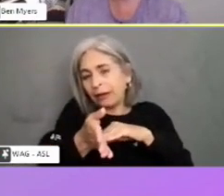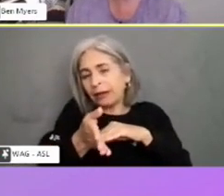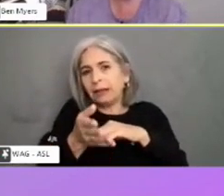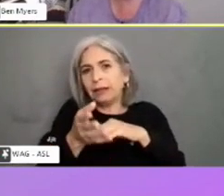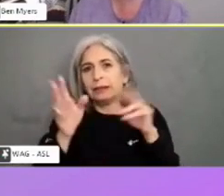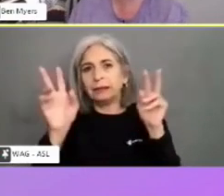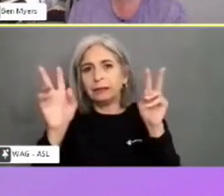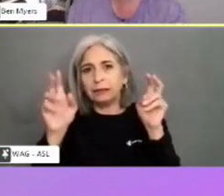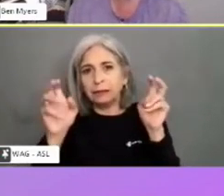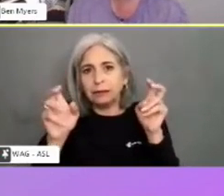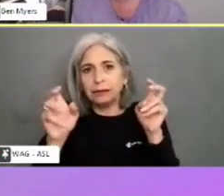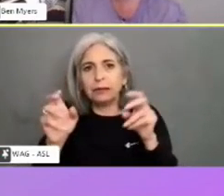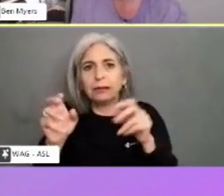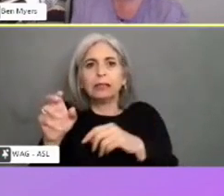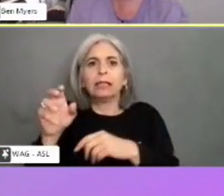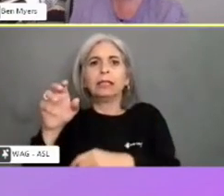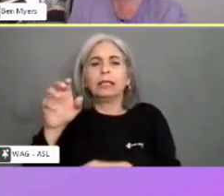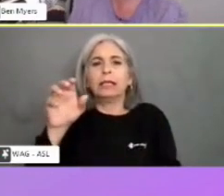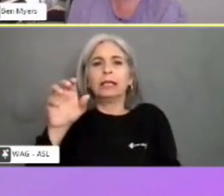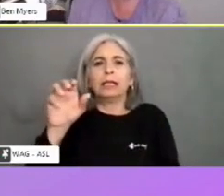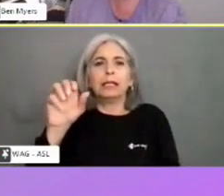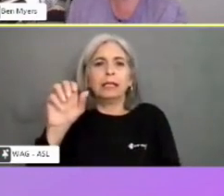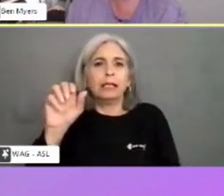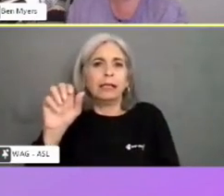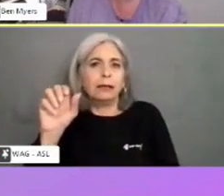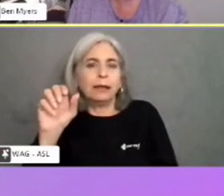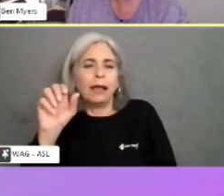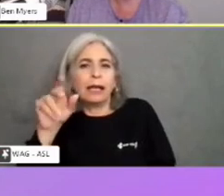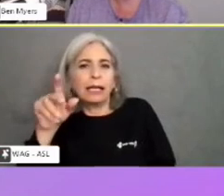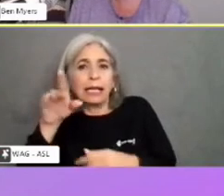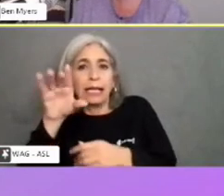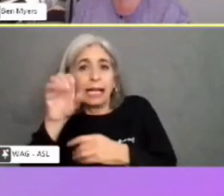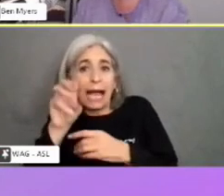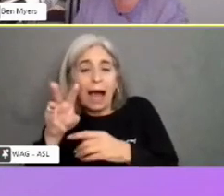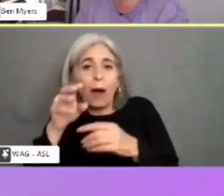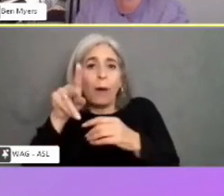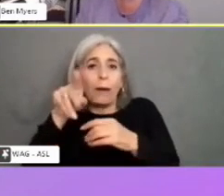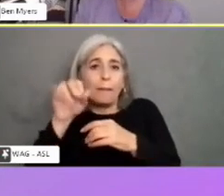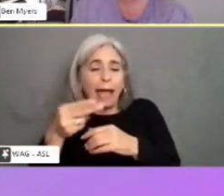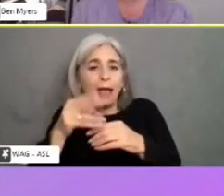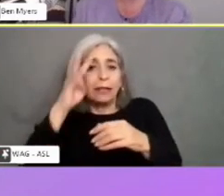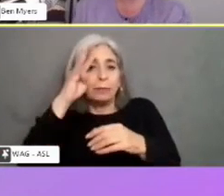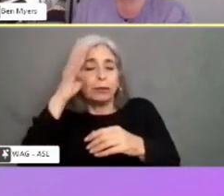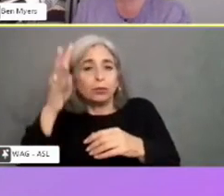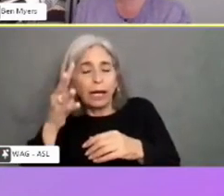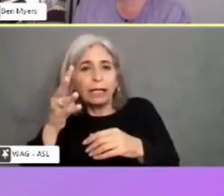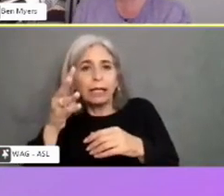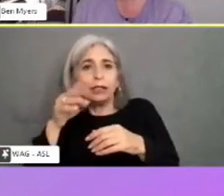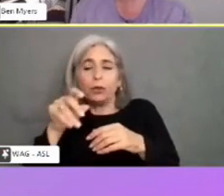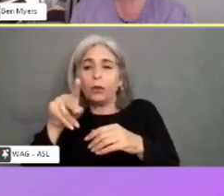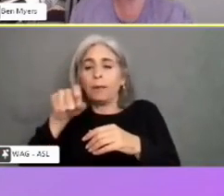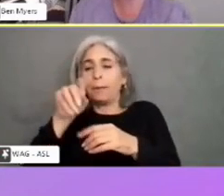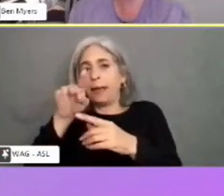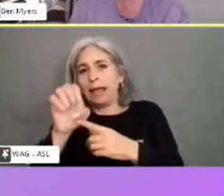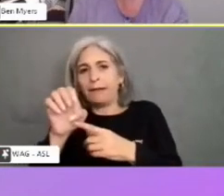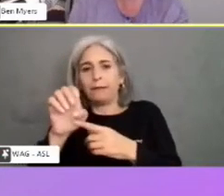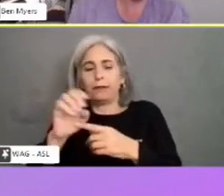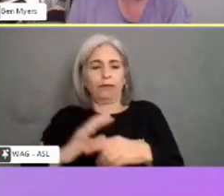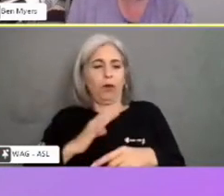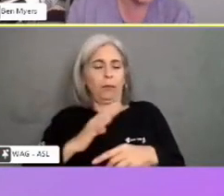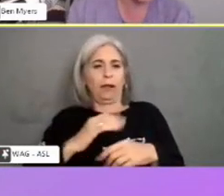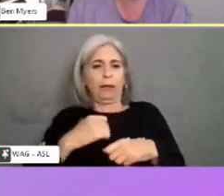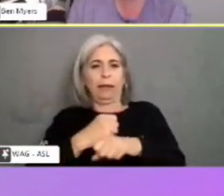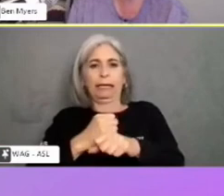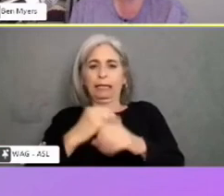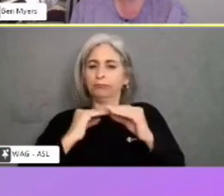paving the cow paths, which is when you recognize that a cow path has been made, you pave over it, you formalize it, you make it